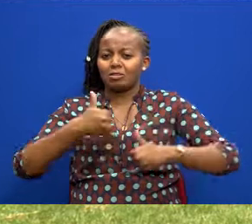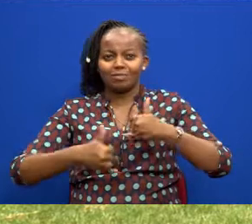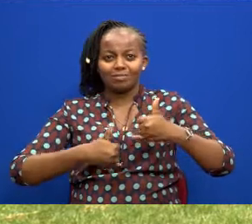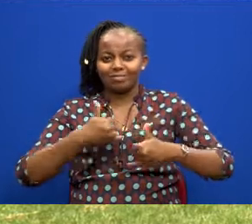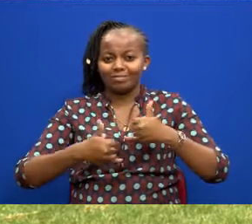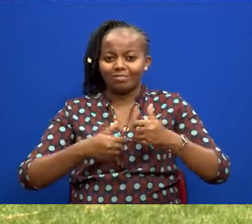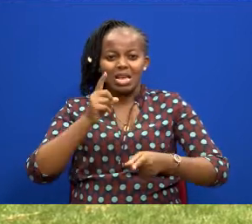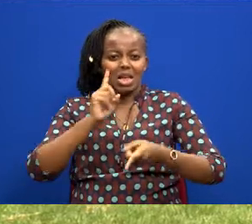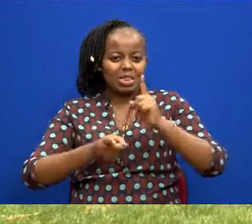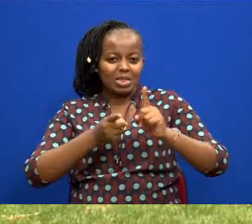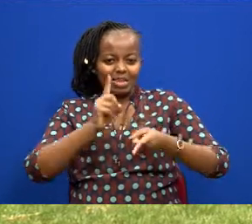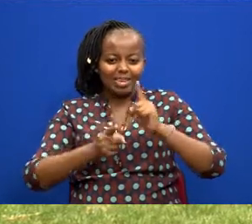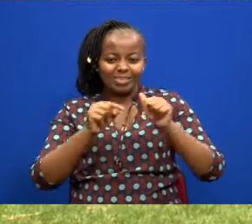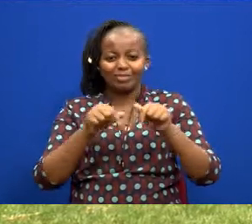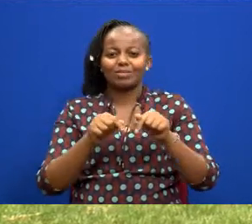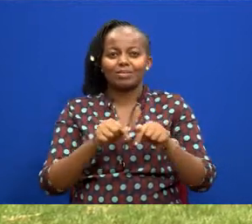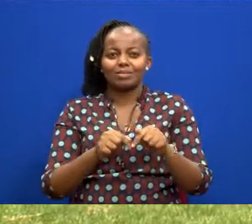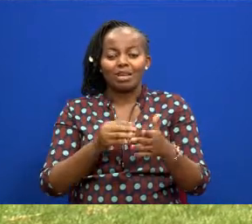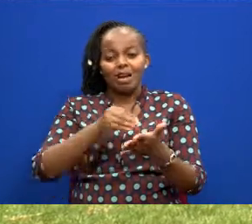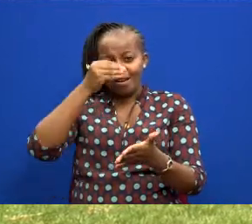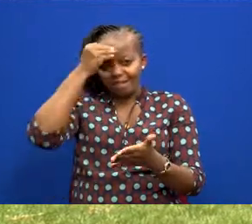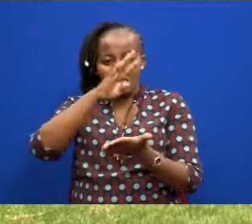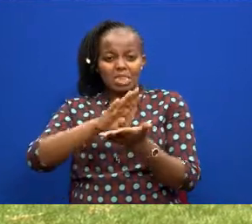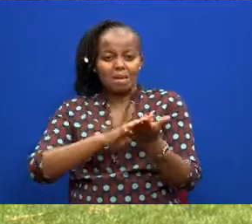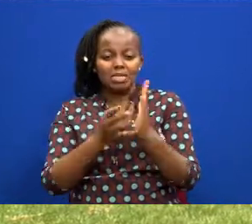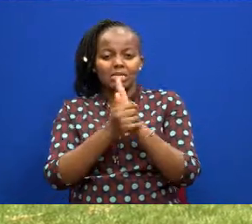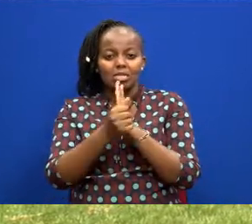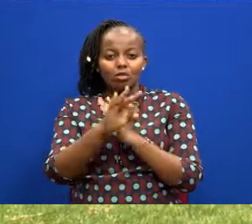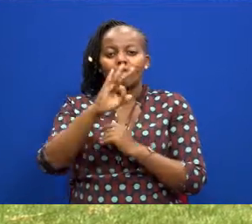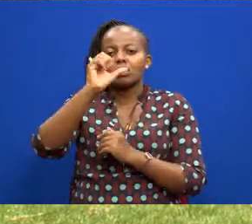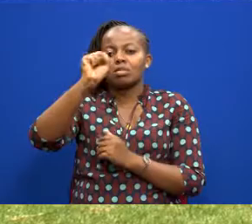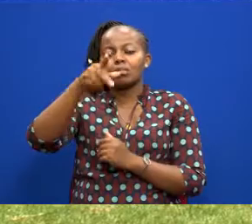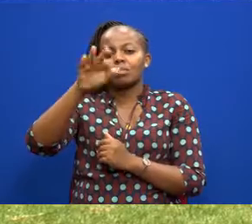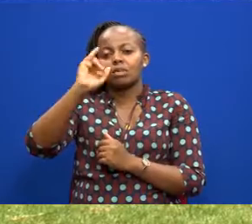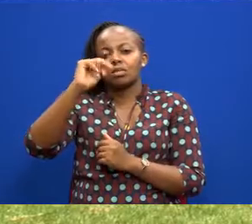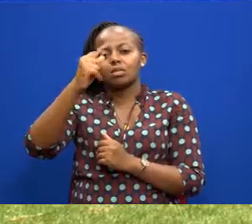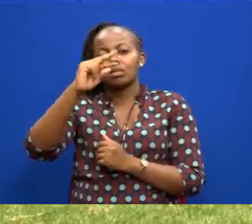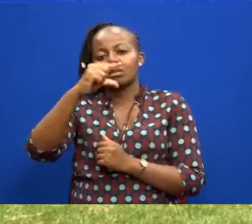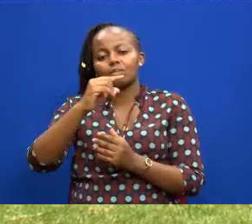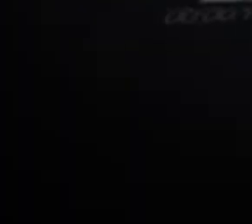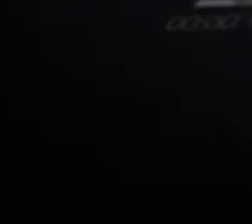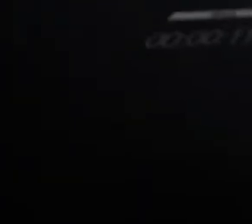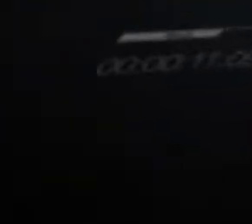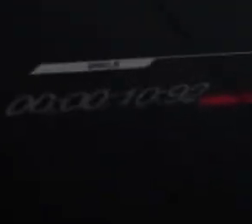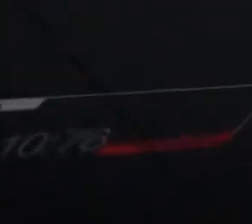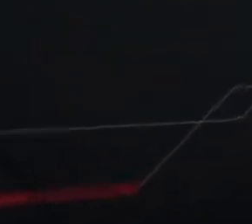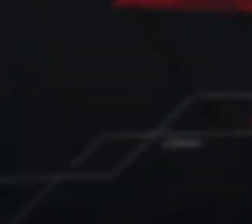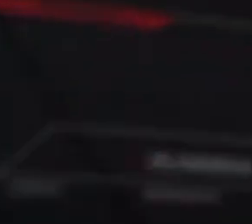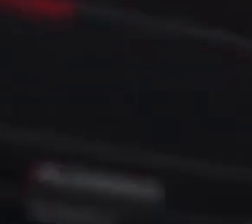I've really enjoyed athletics today, and I've learned the basic skills of sprinting.